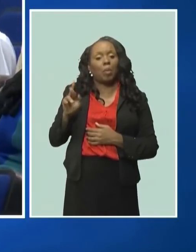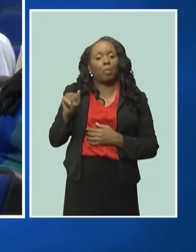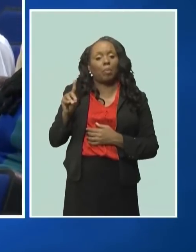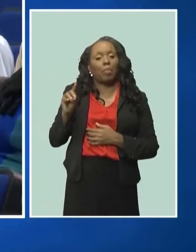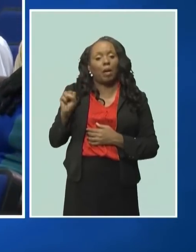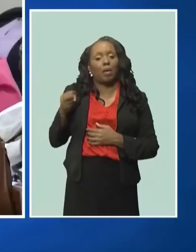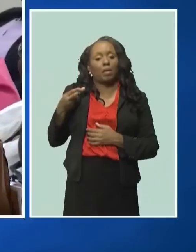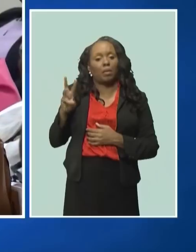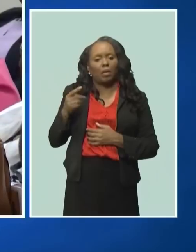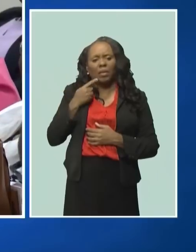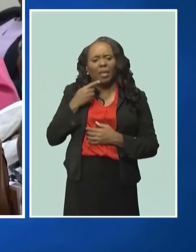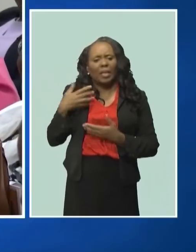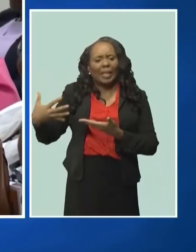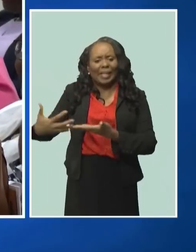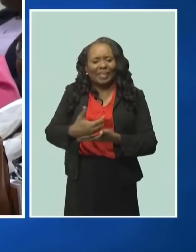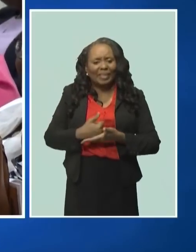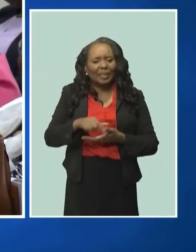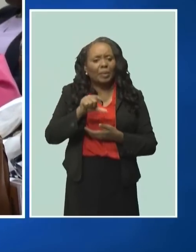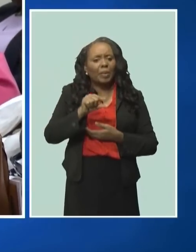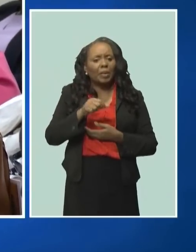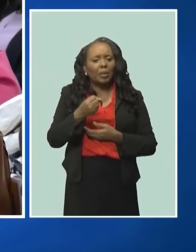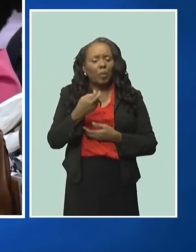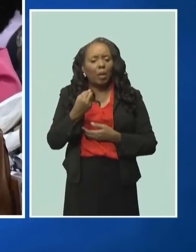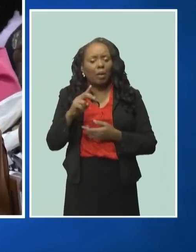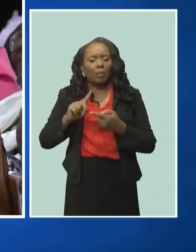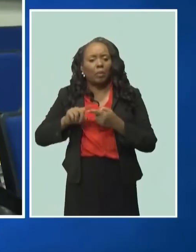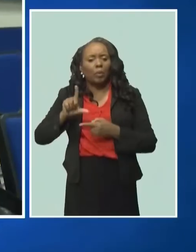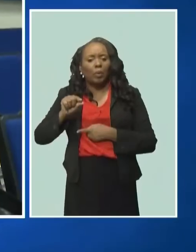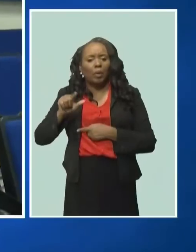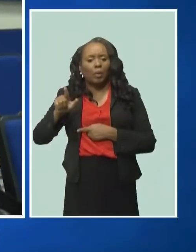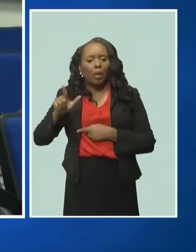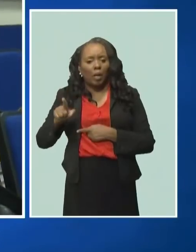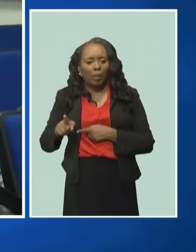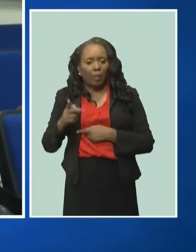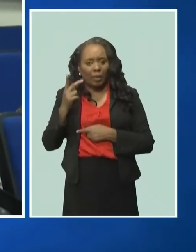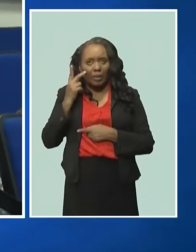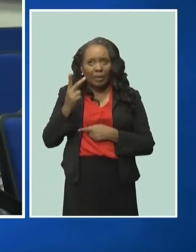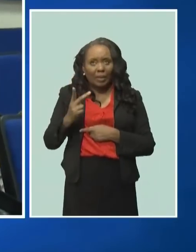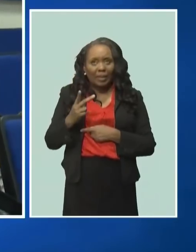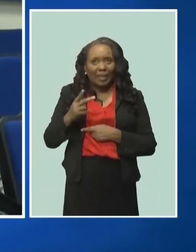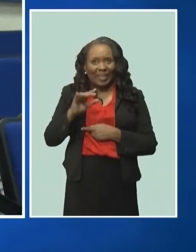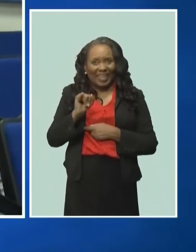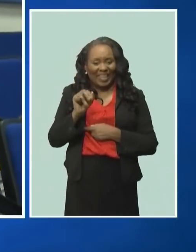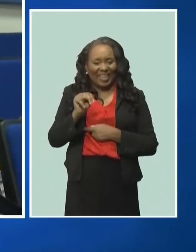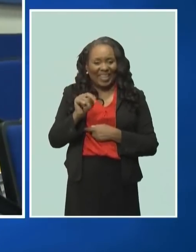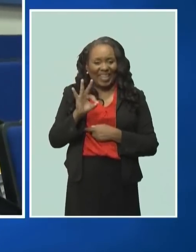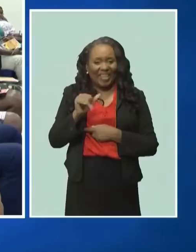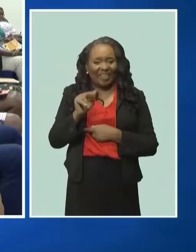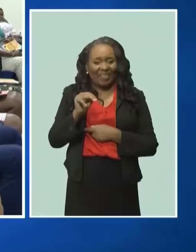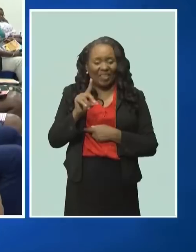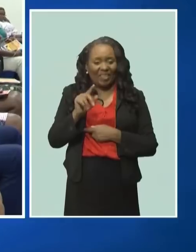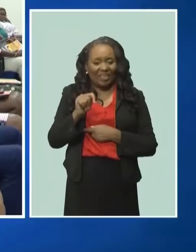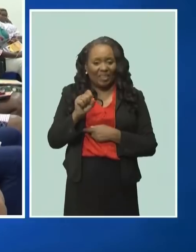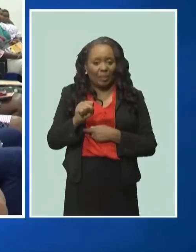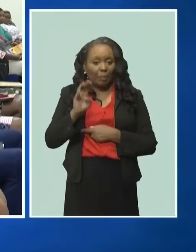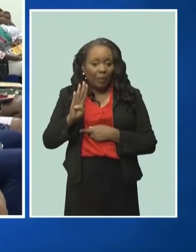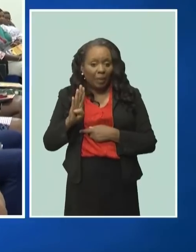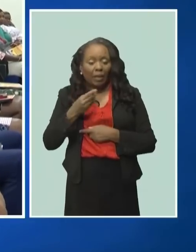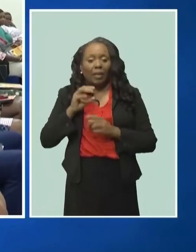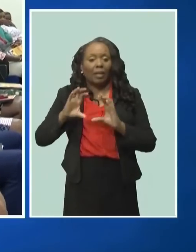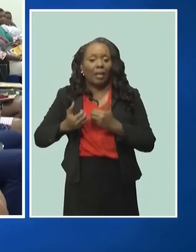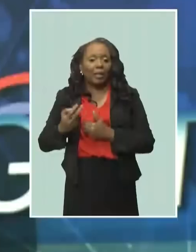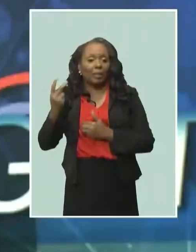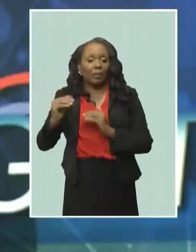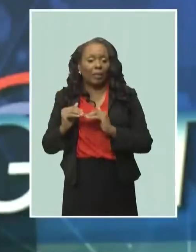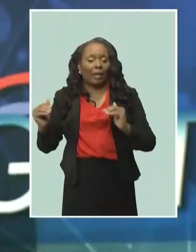has revealed issues with performance in English at the Infants B and Class 2 levels. She says problems have also